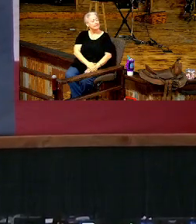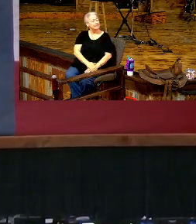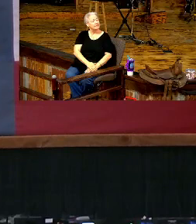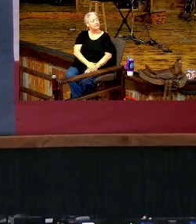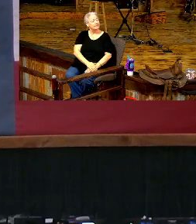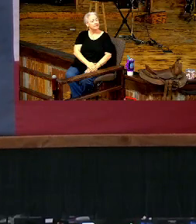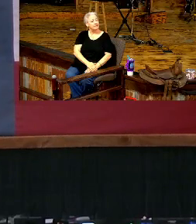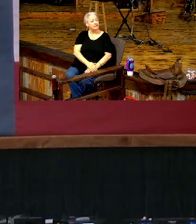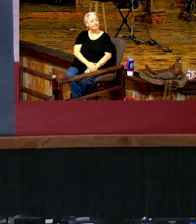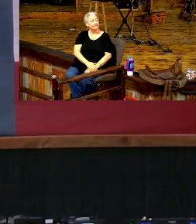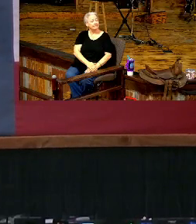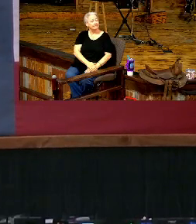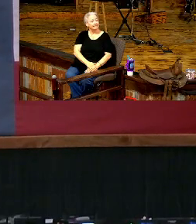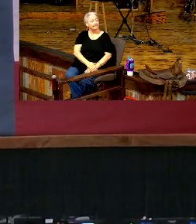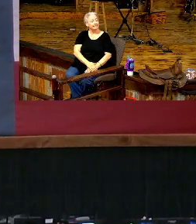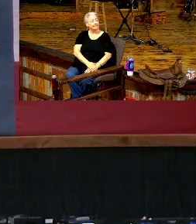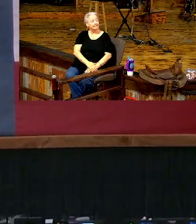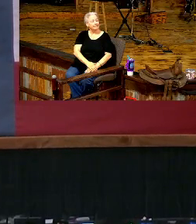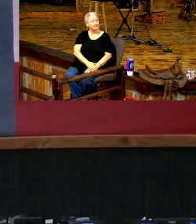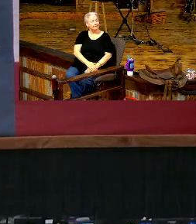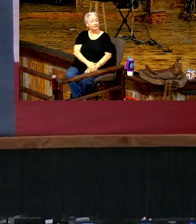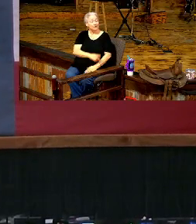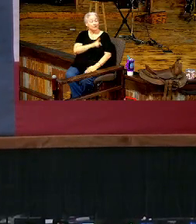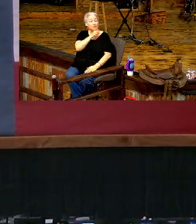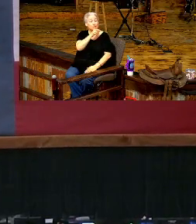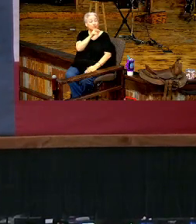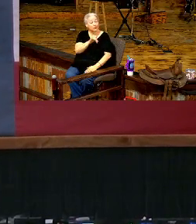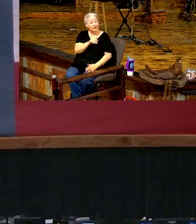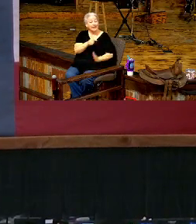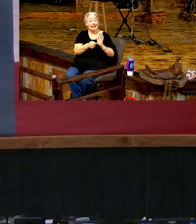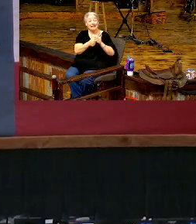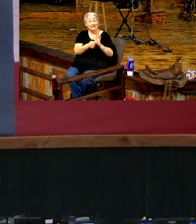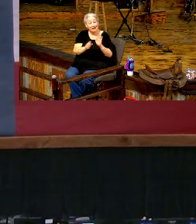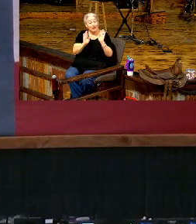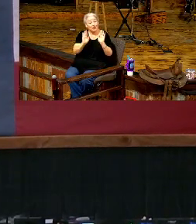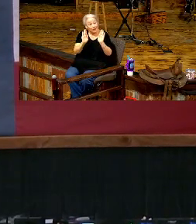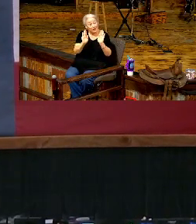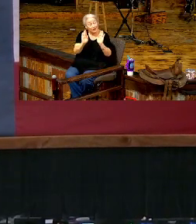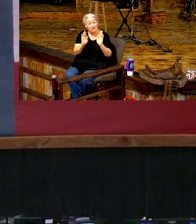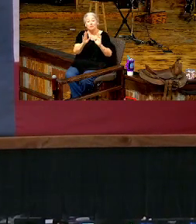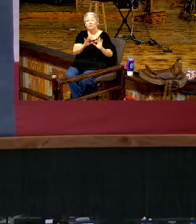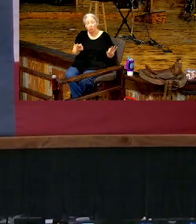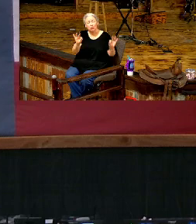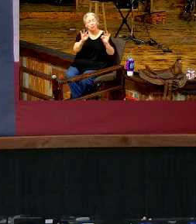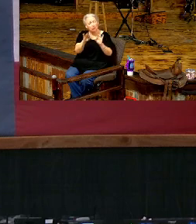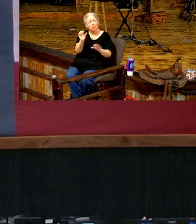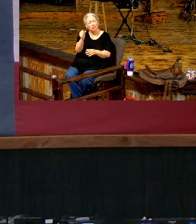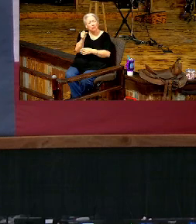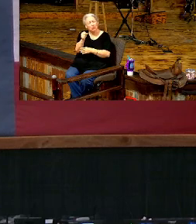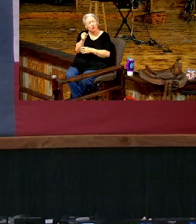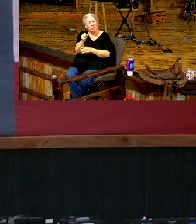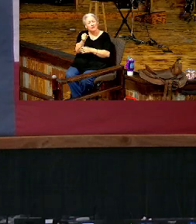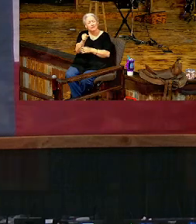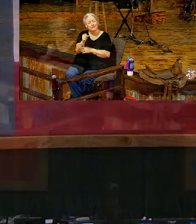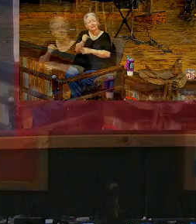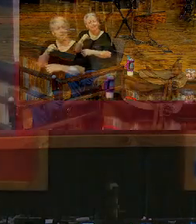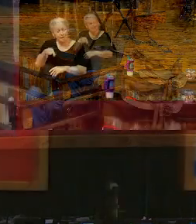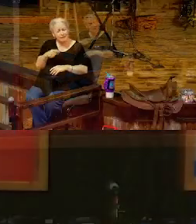And don't get me wrong, for sure, signs and wonders and miracles are important in this day and